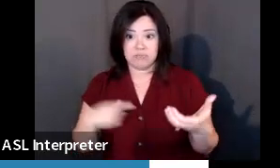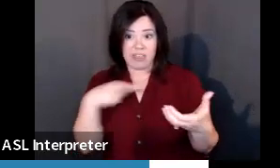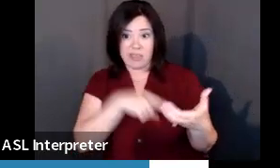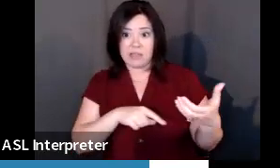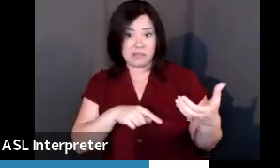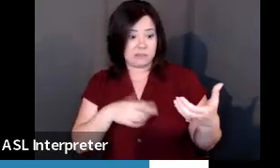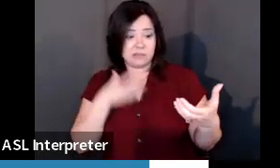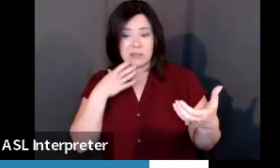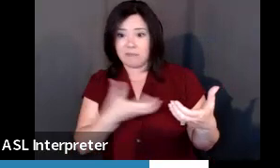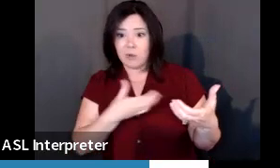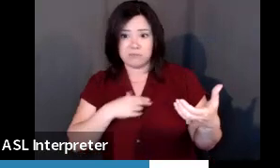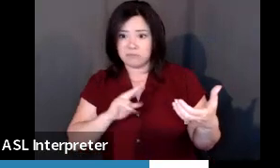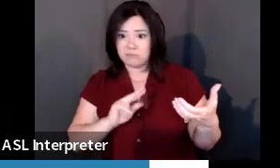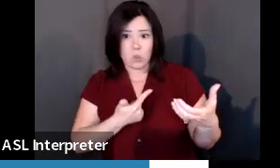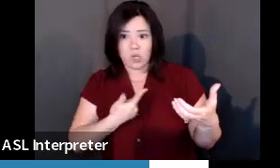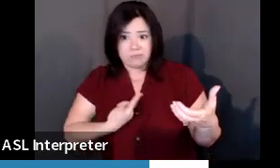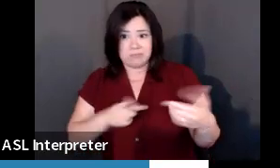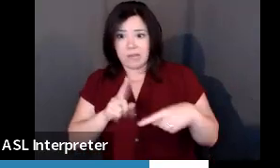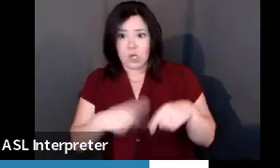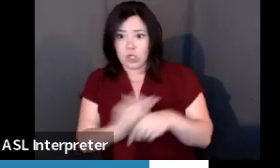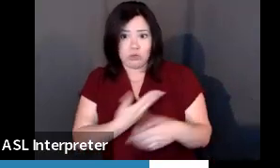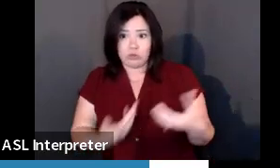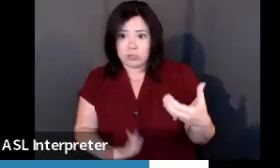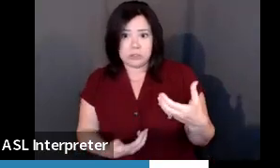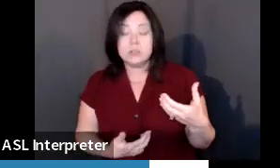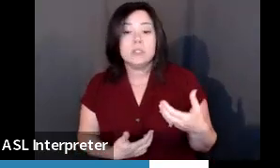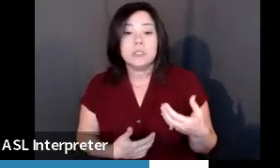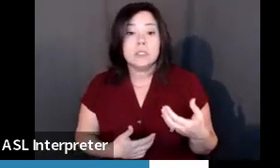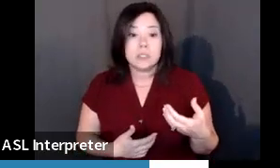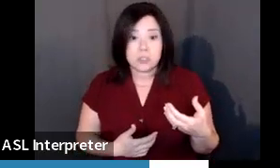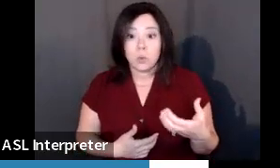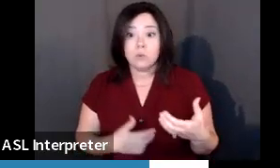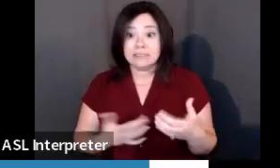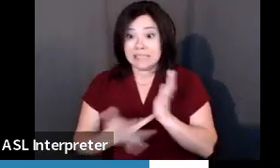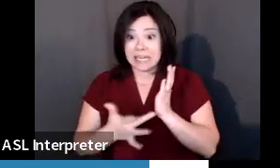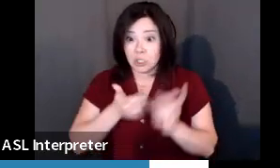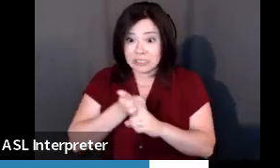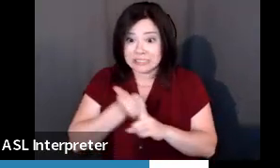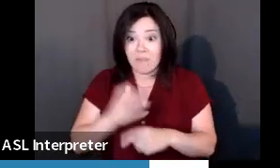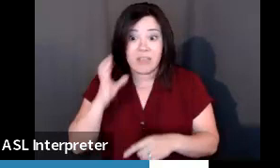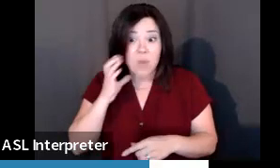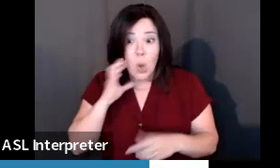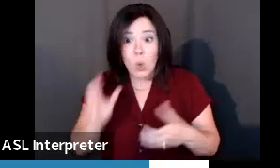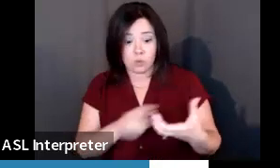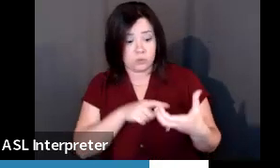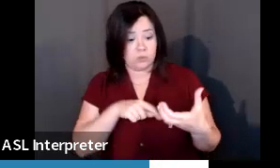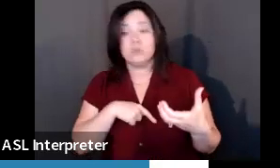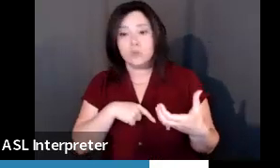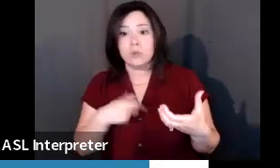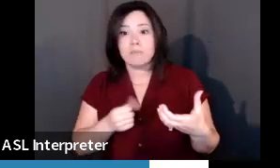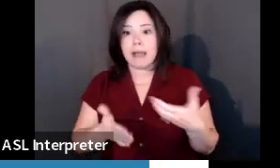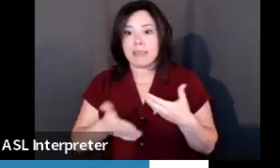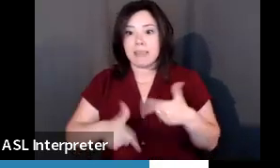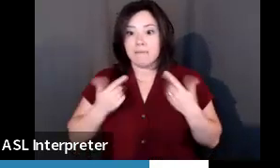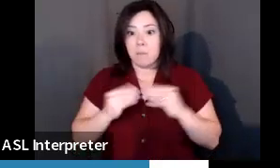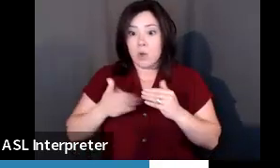to use that piece of technology. So as technology, the phone makes my life easier, but